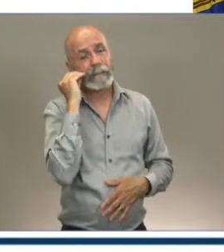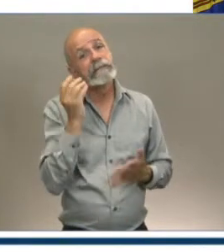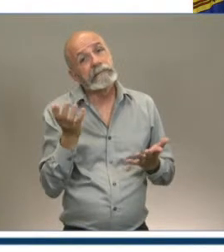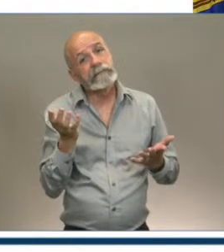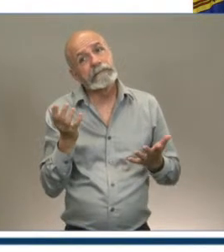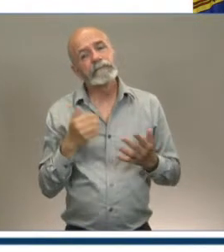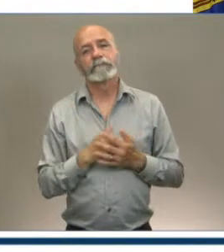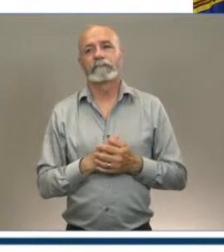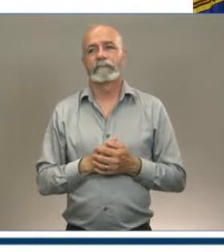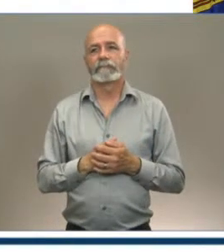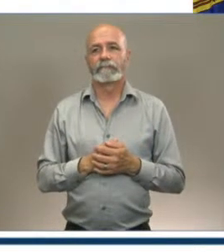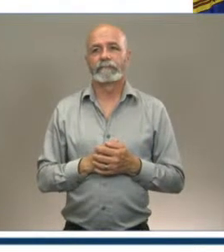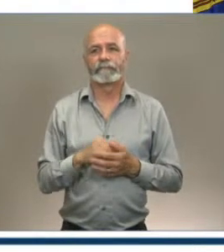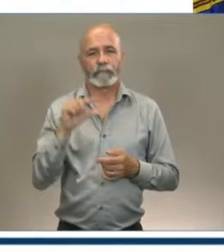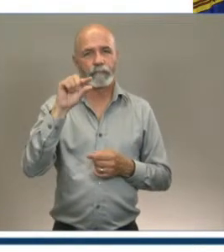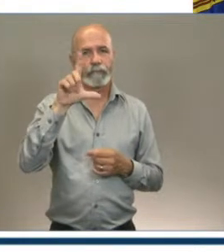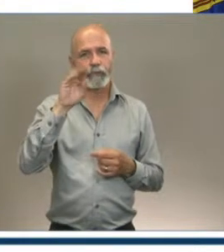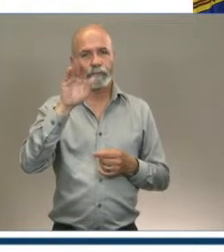Global. Go ahead, Elizabeth.